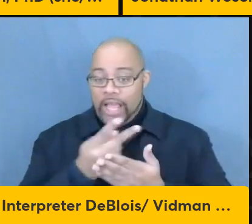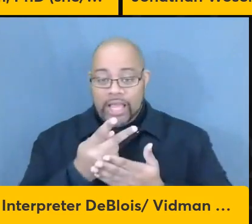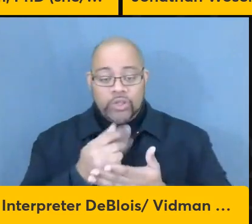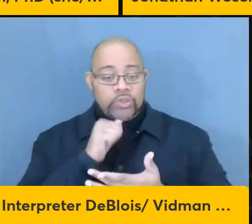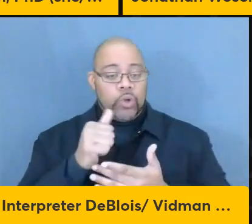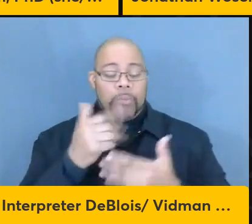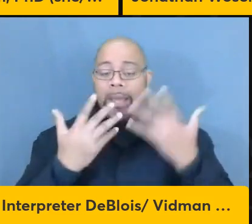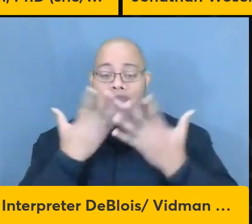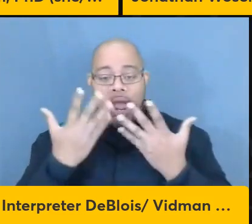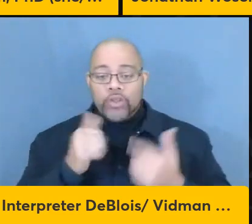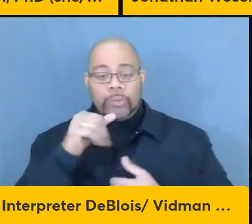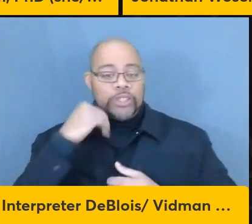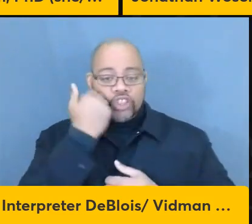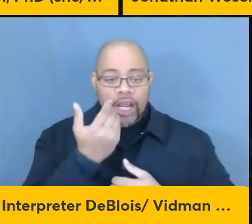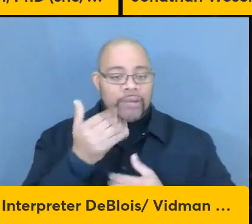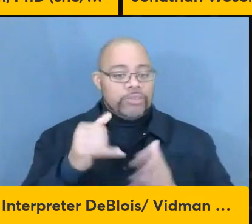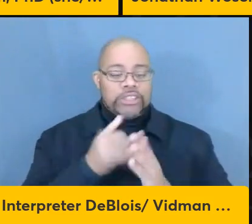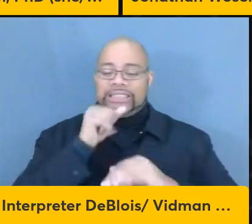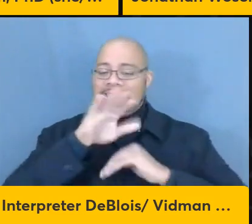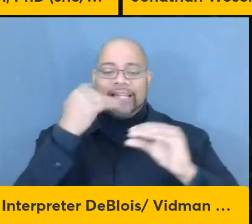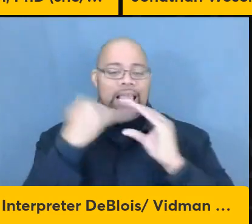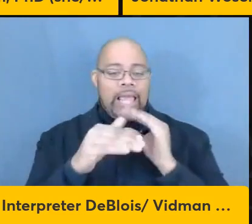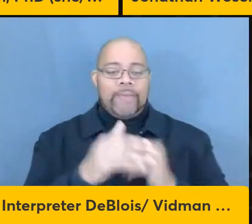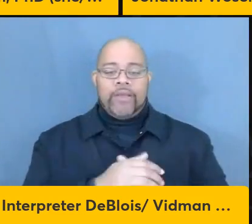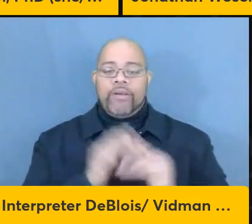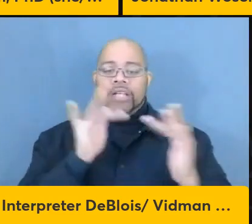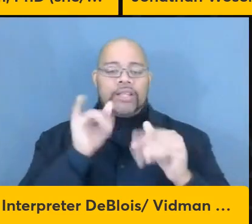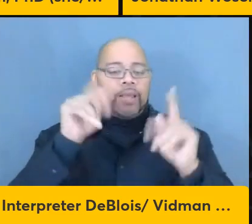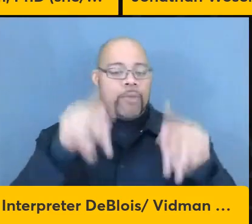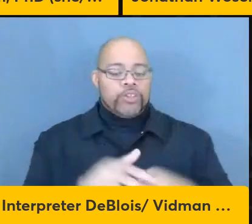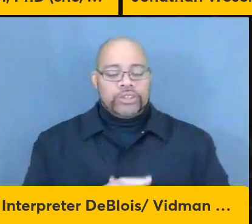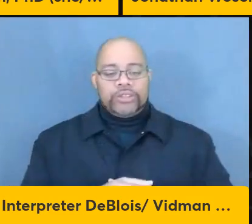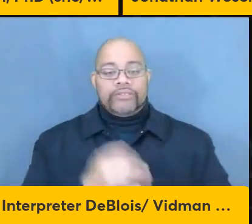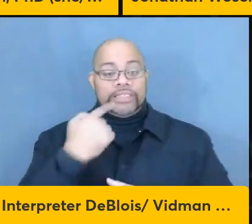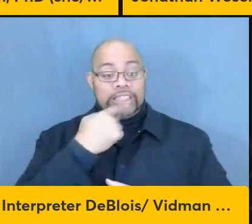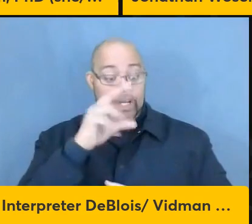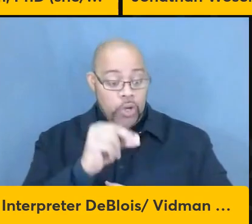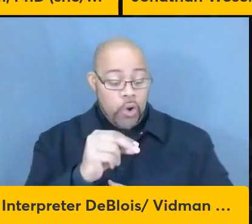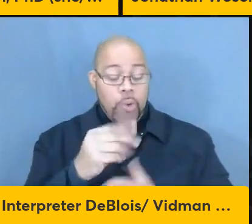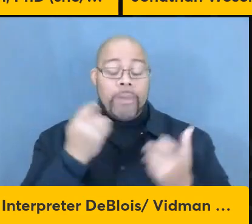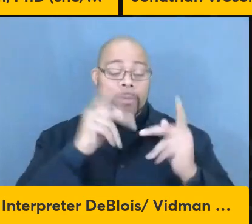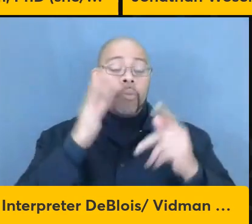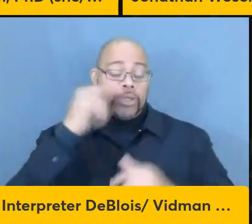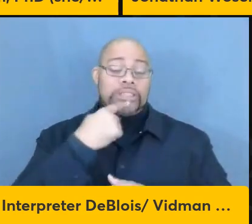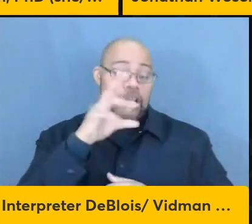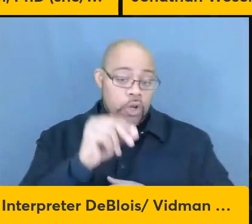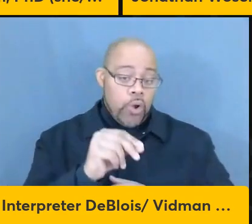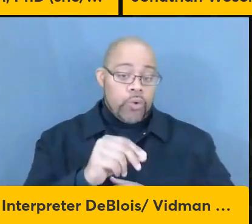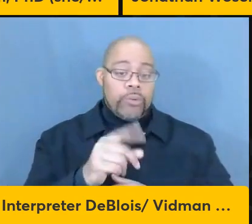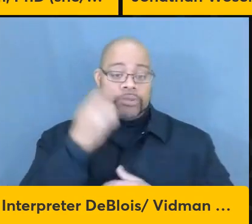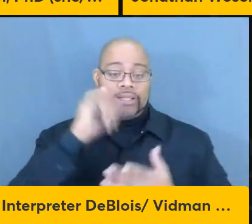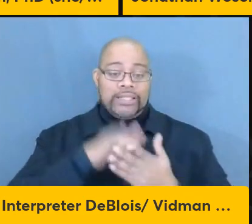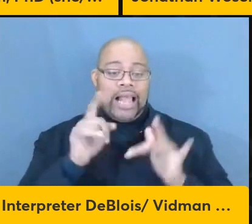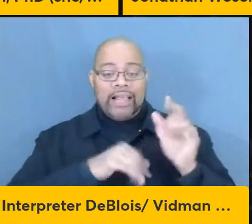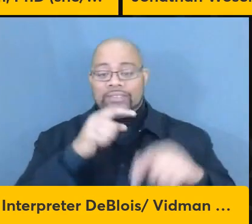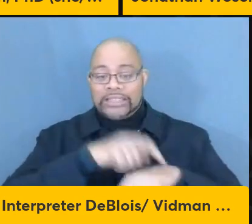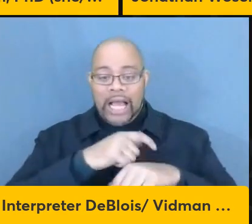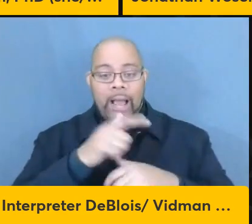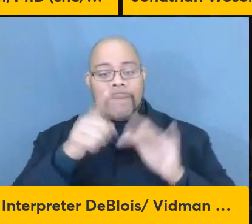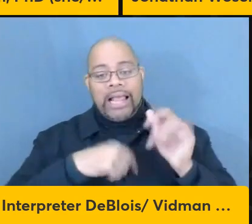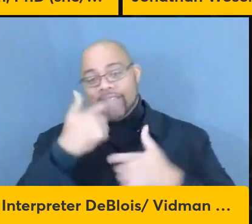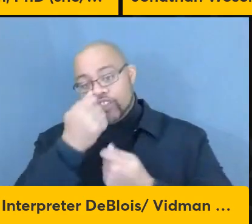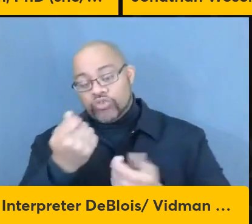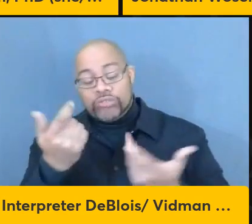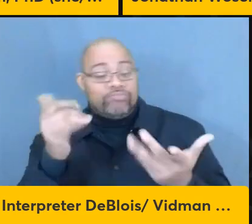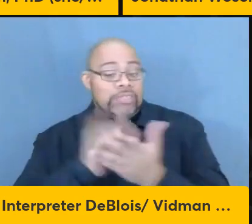be embarrassed, don't be ashamed, just send that email out, contact that person. And if they say no, which a lot of people will say no because of a lack of time or lack of interest,